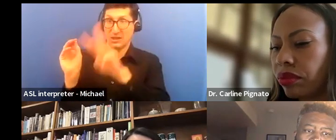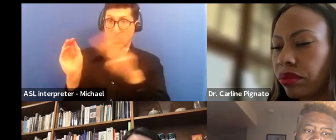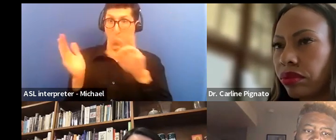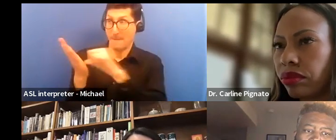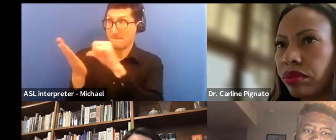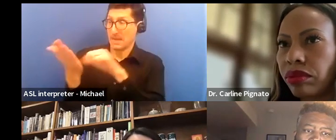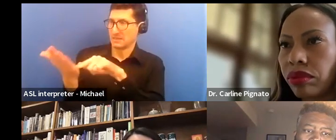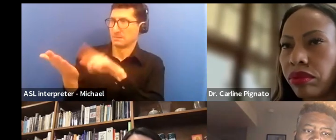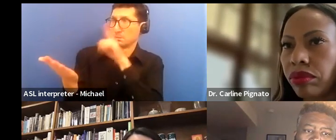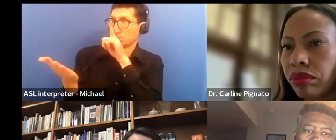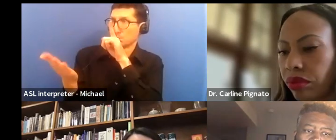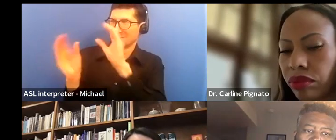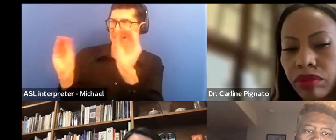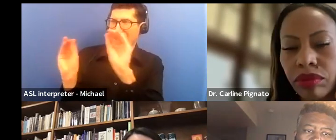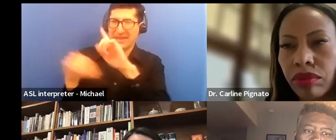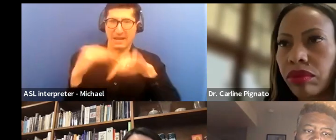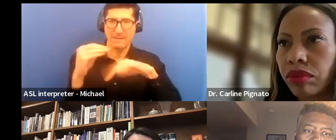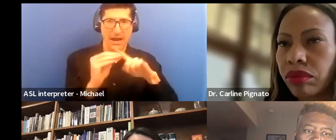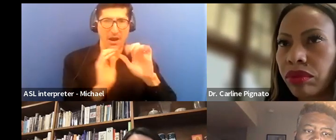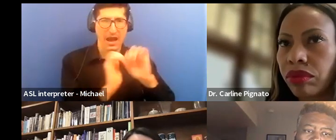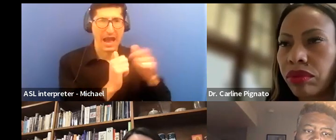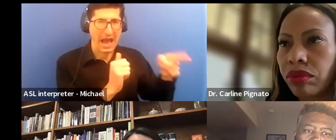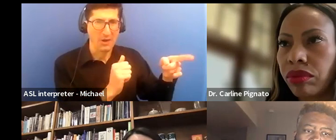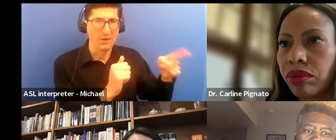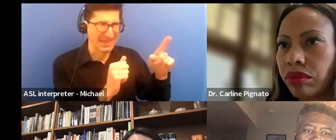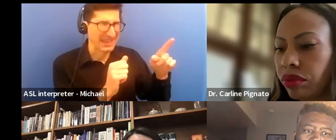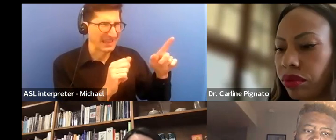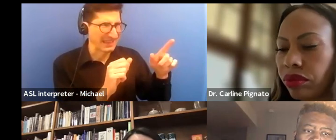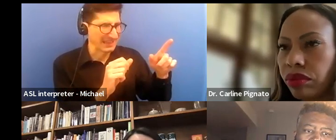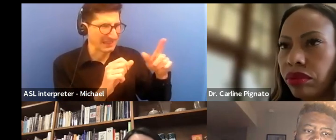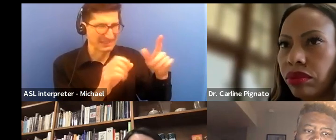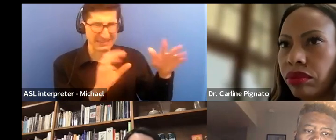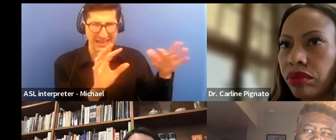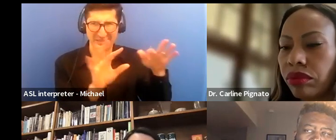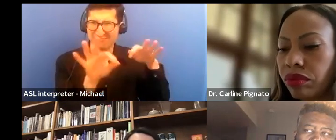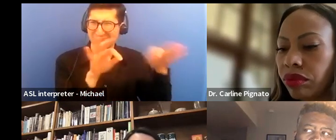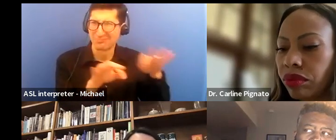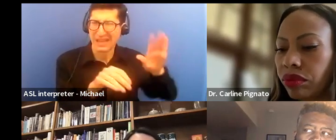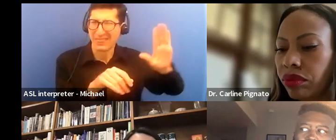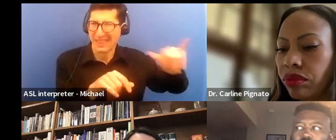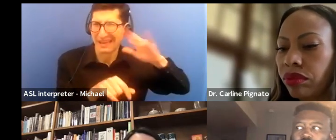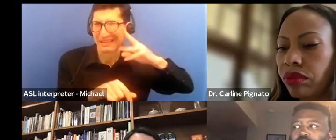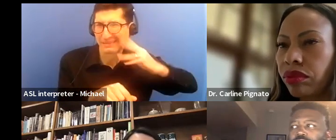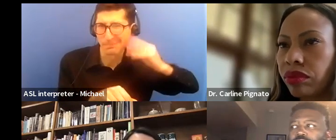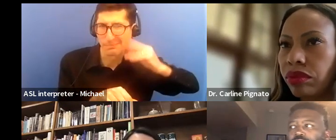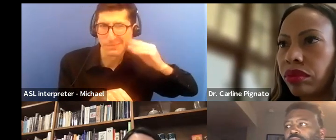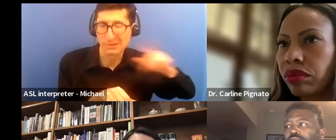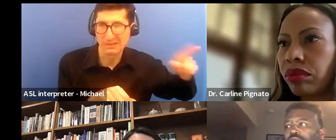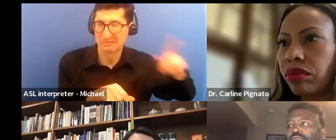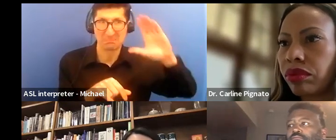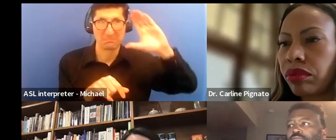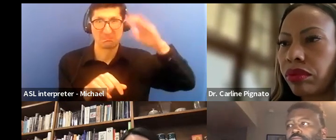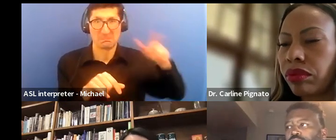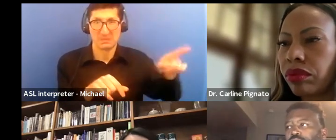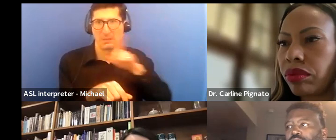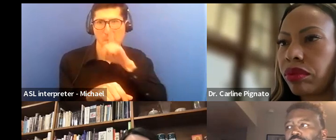understand that these type of organizations will also be providing feedback on them. I don't see anything that even asks them to